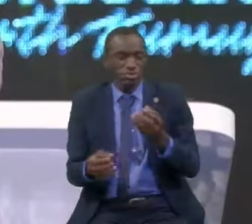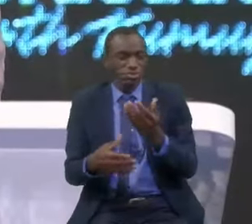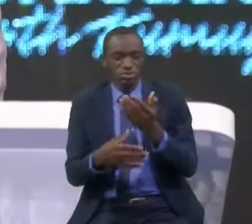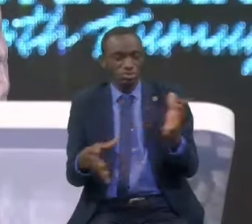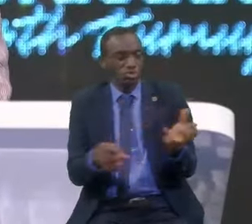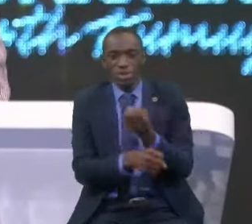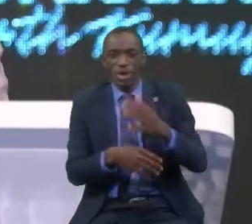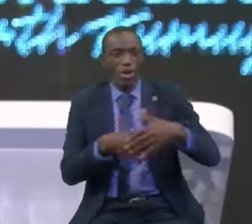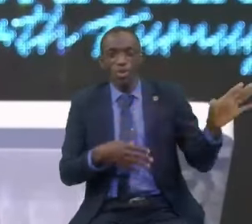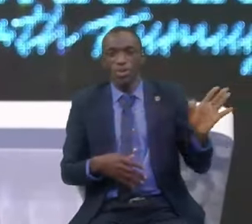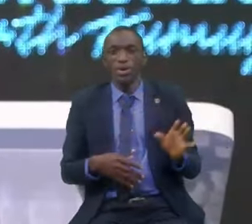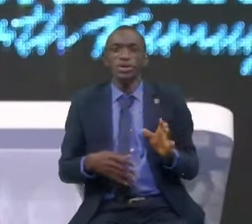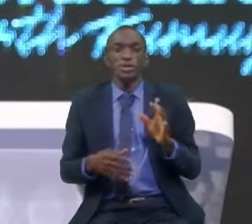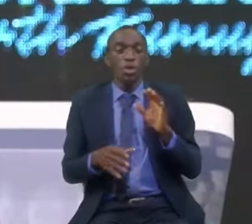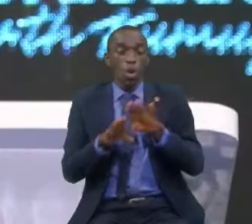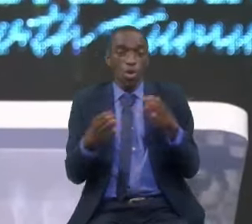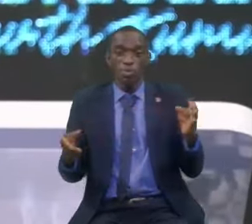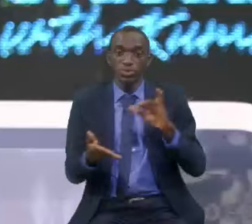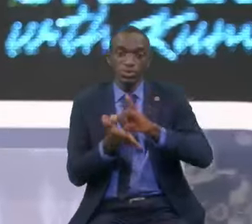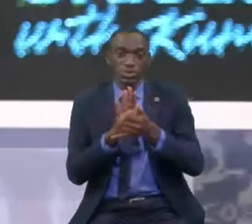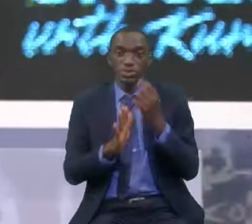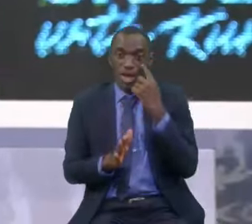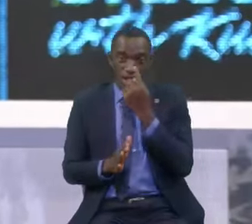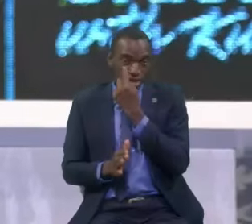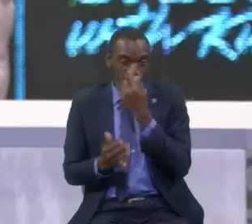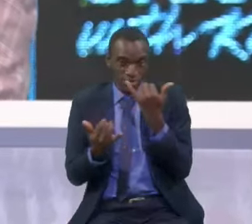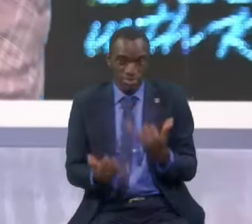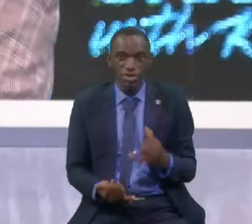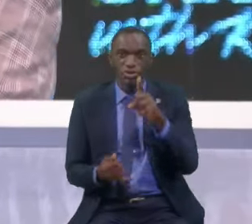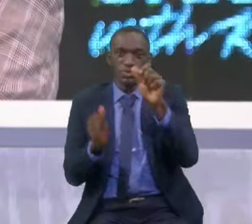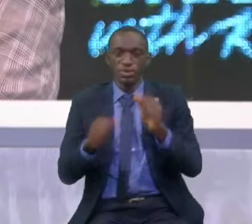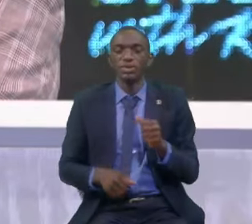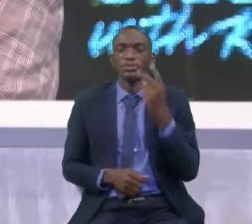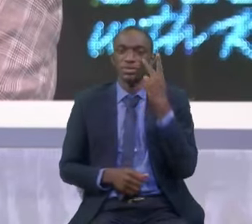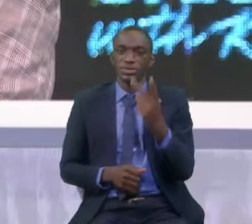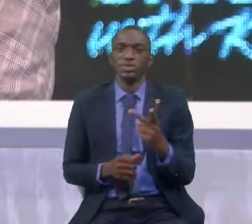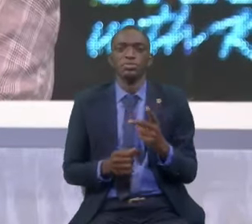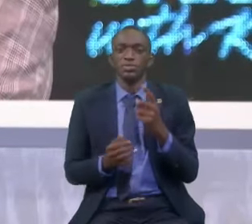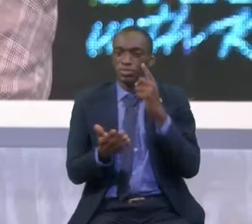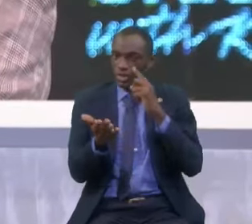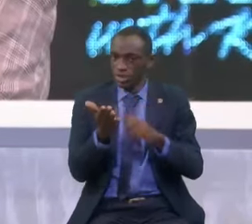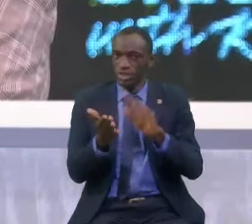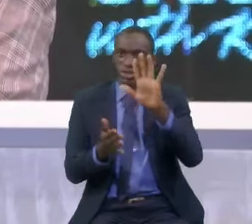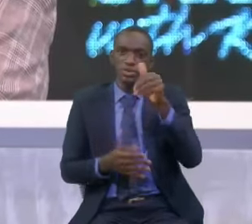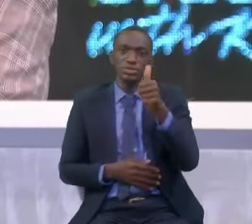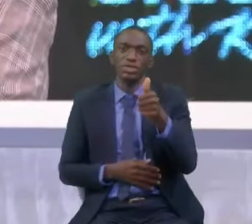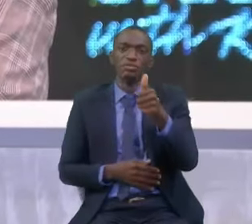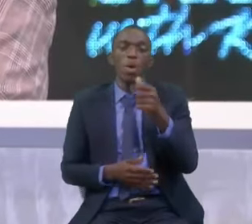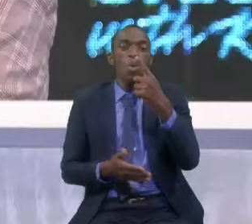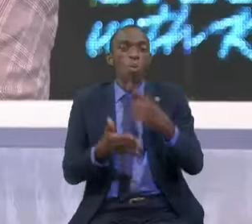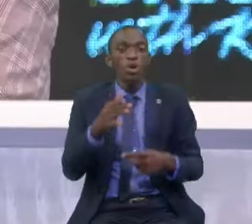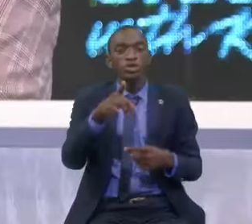those eyes now you can see check yourself what you are not able to do